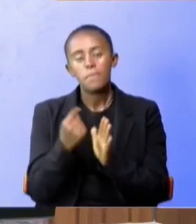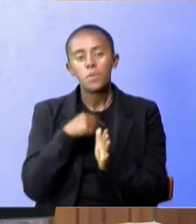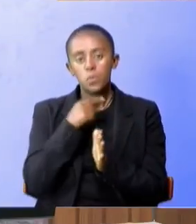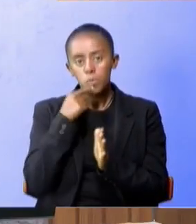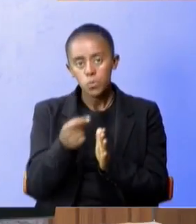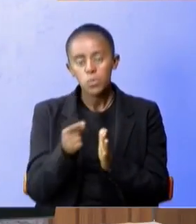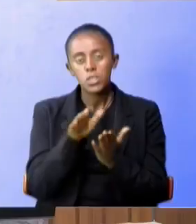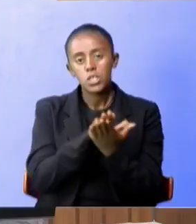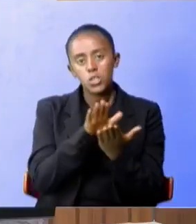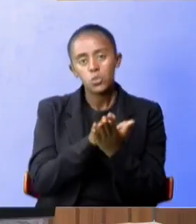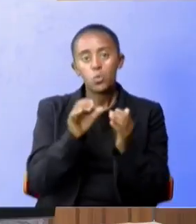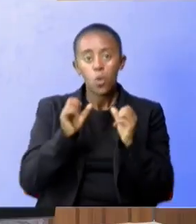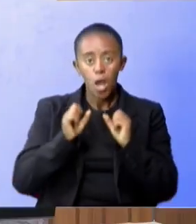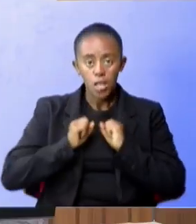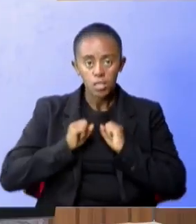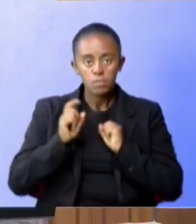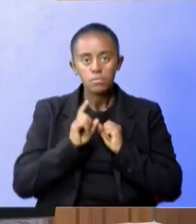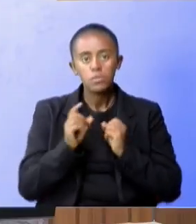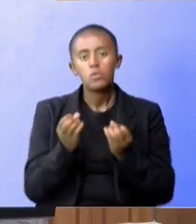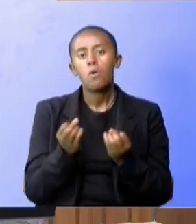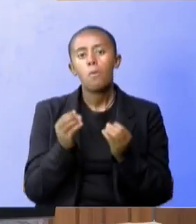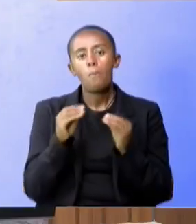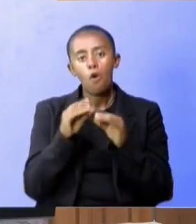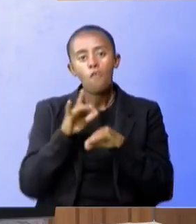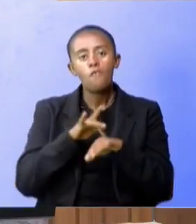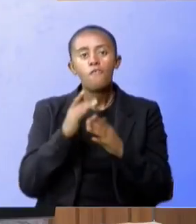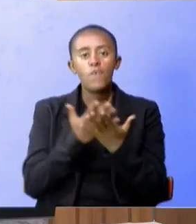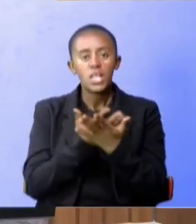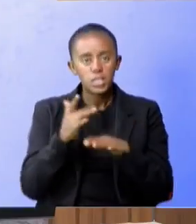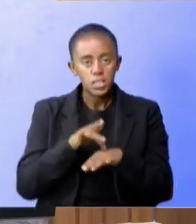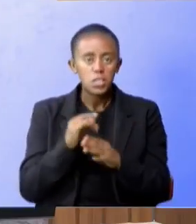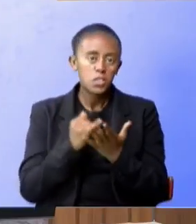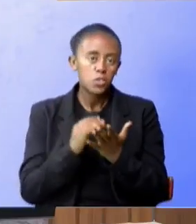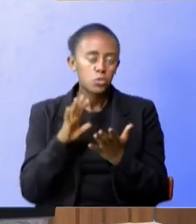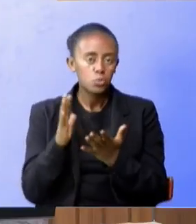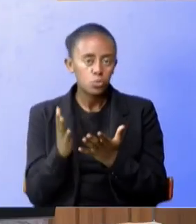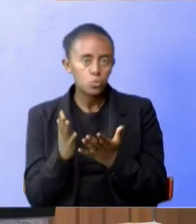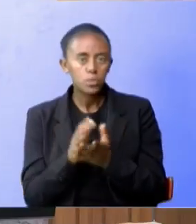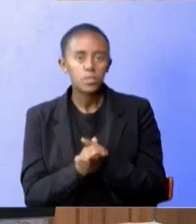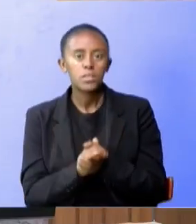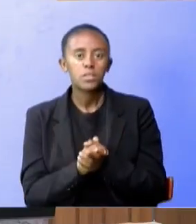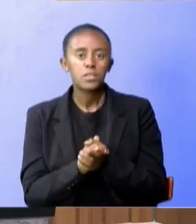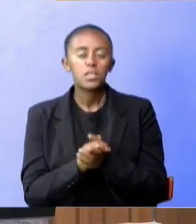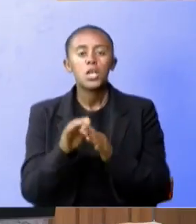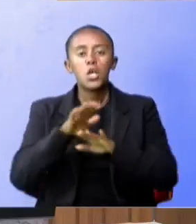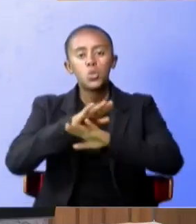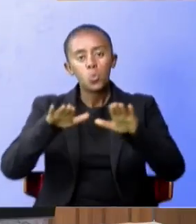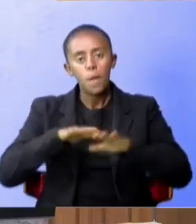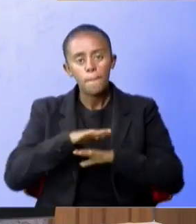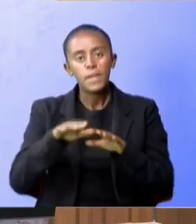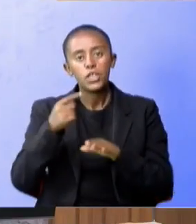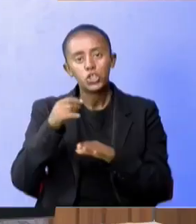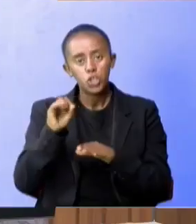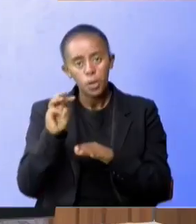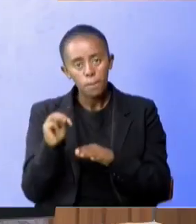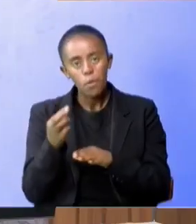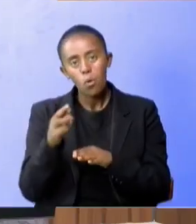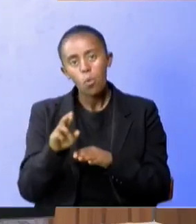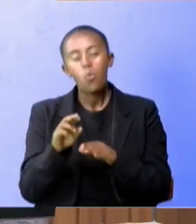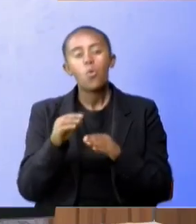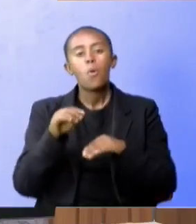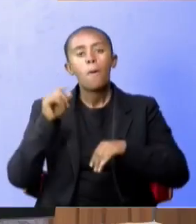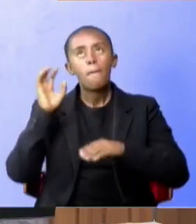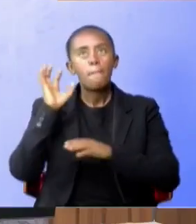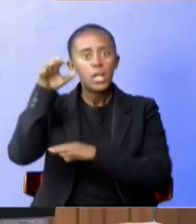said the school has more facilities. It could be a swimming gym, it could be a